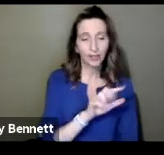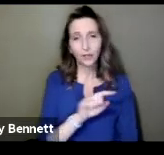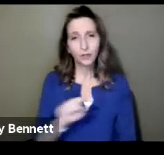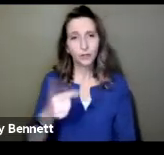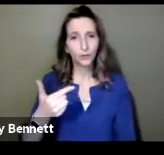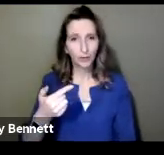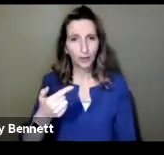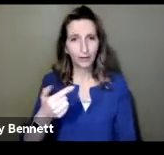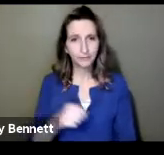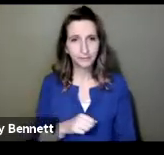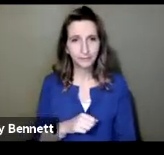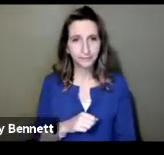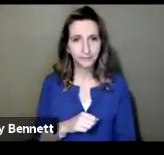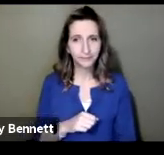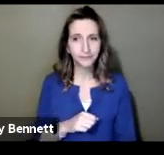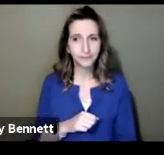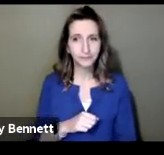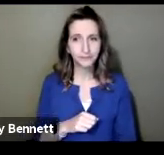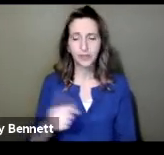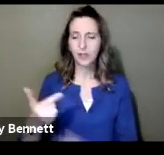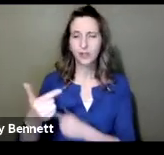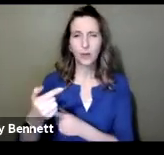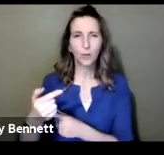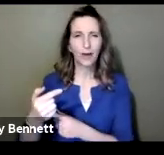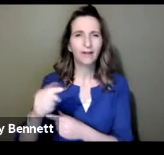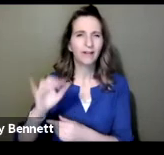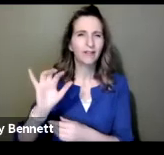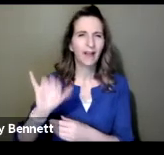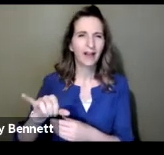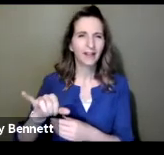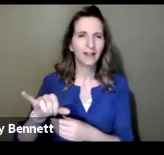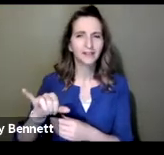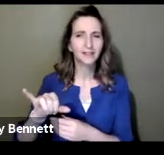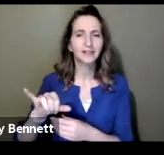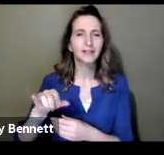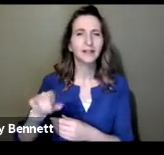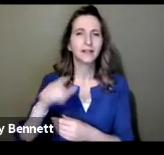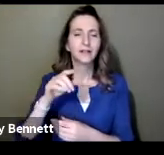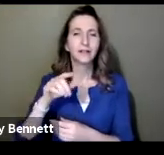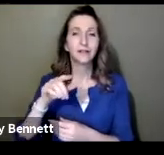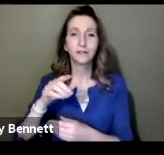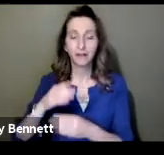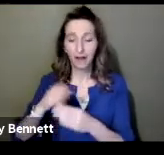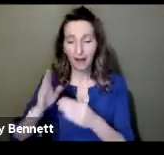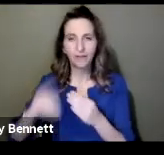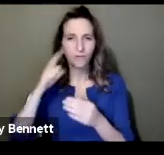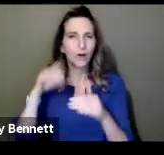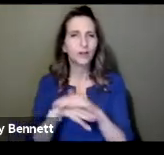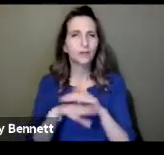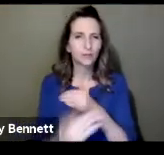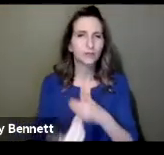21. That's the 21 is the cutoff mark before they will age out at 22. The students must have